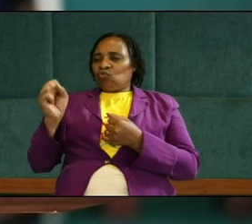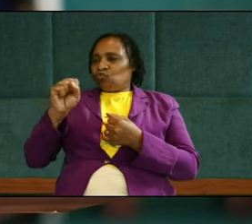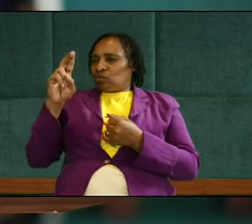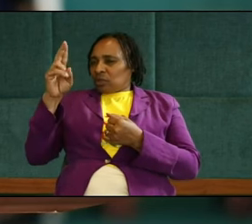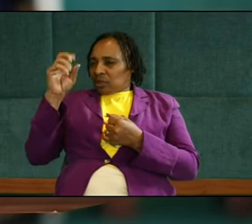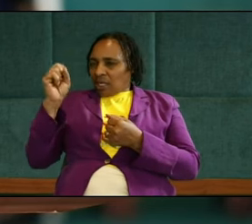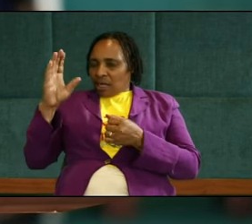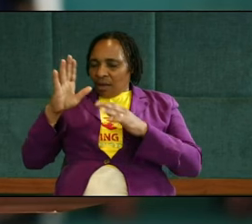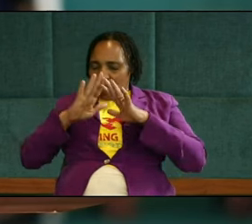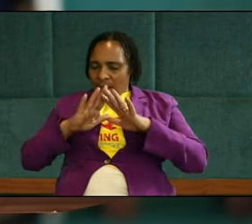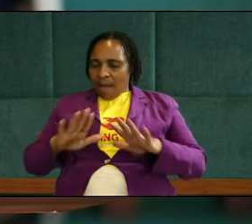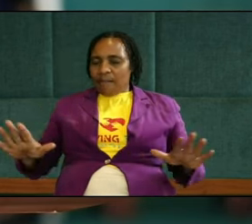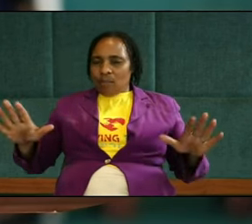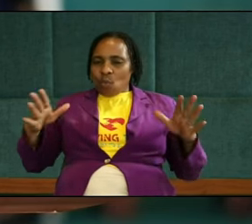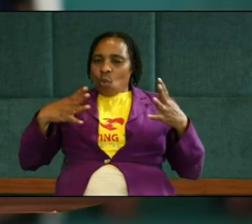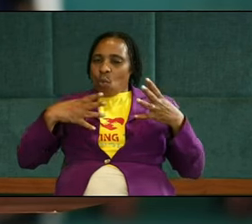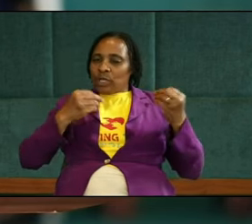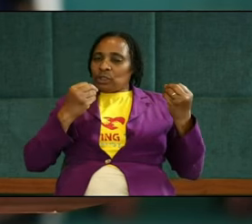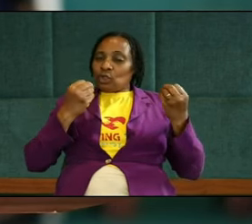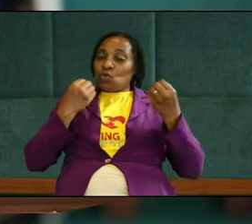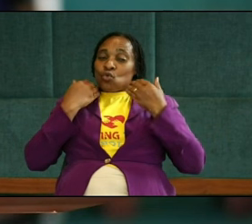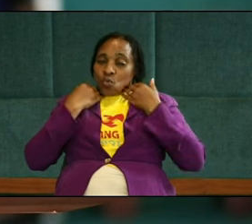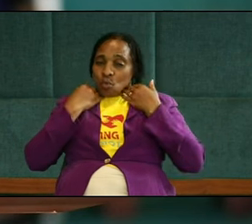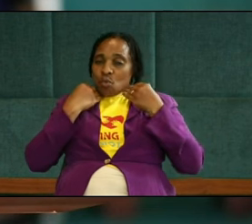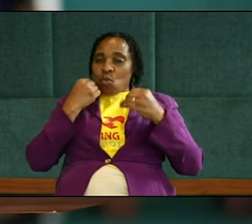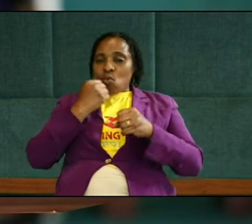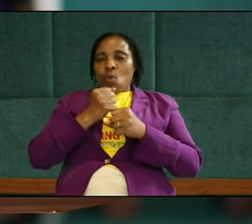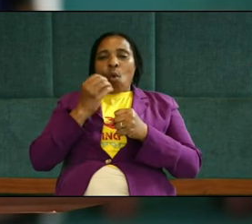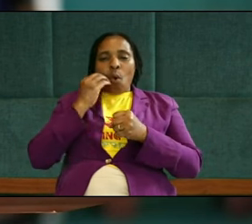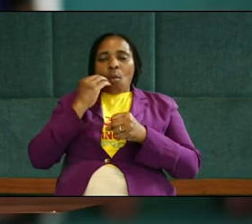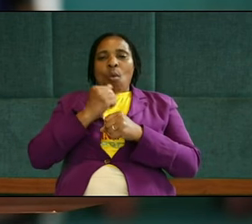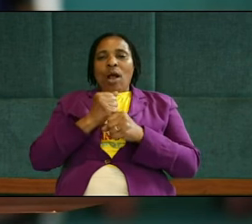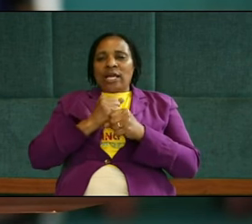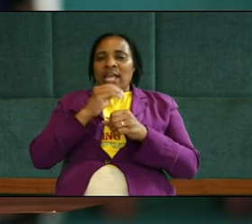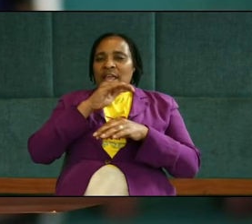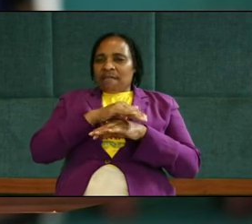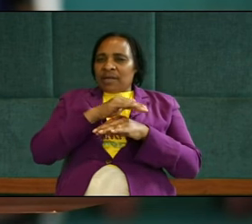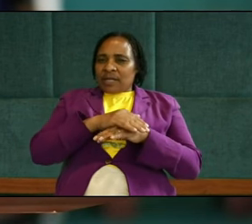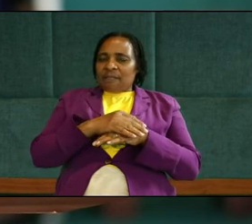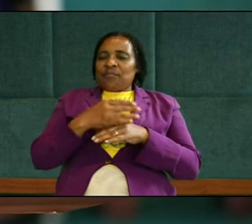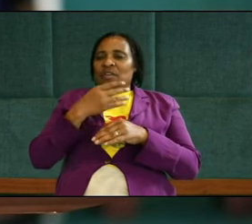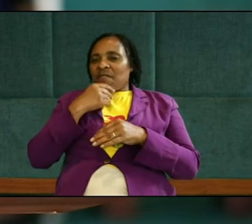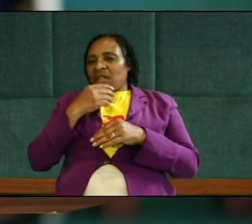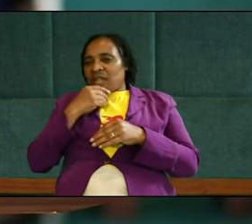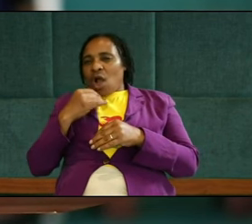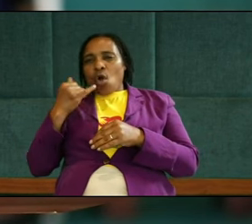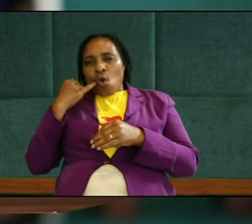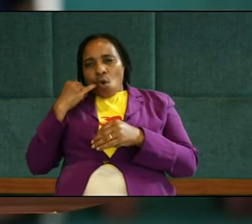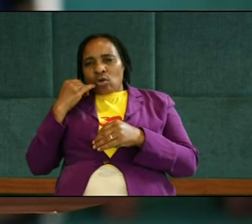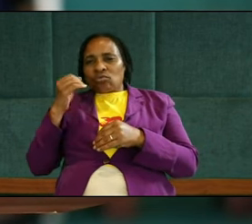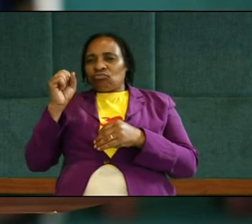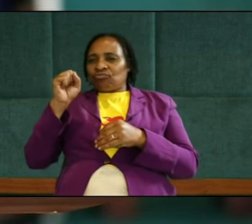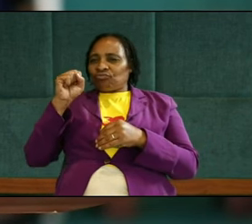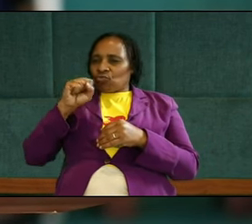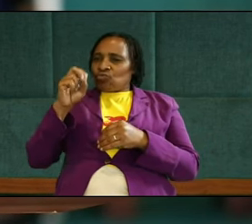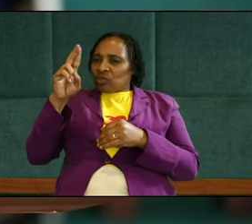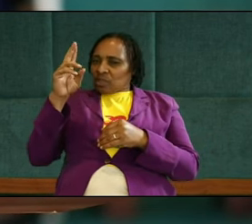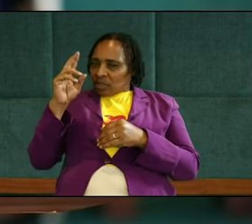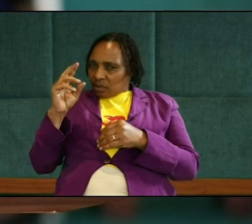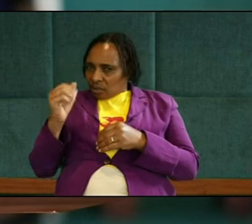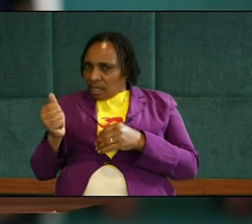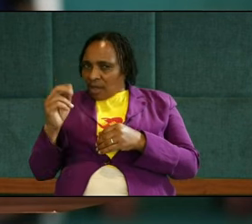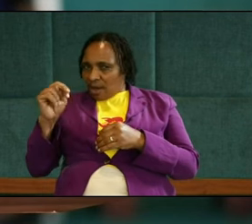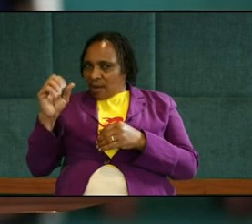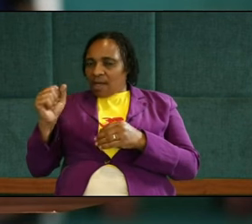prayer. She went to her bedroom to do her homework. That evening, mother called Susanna's teacher. "You know that we are